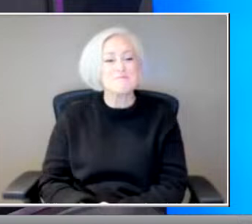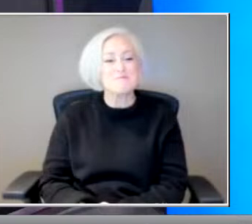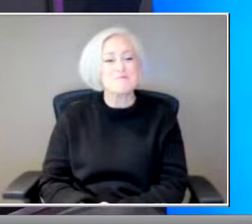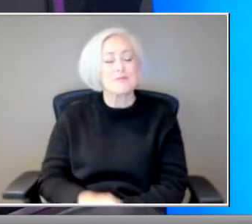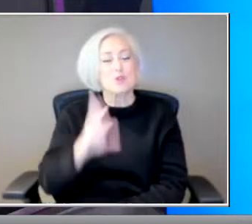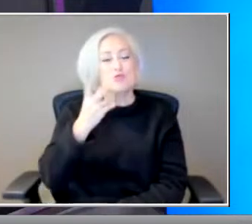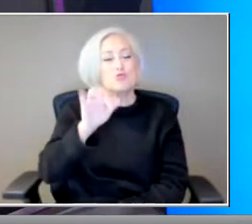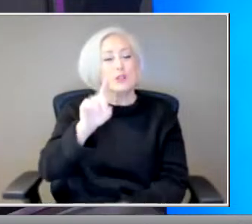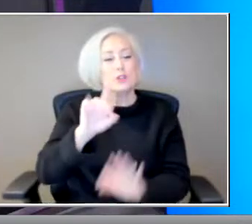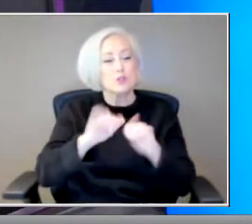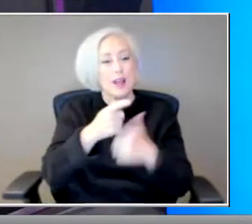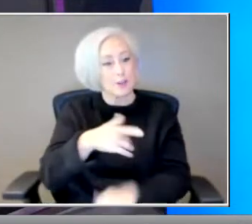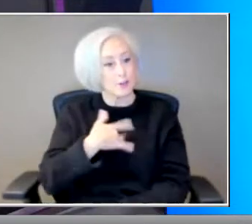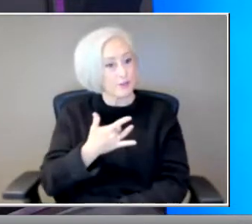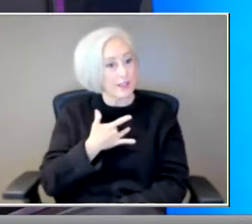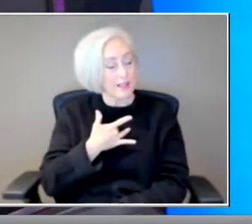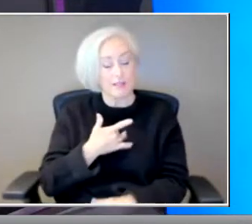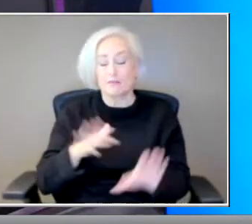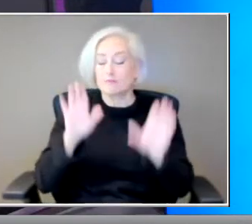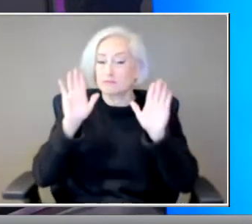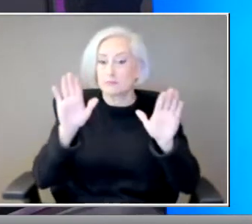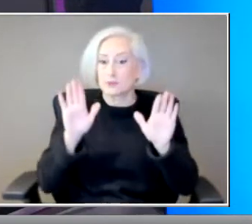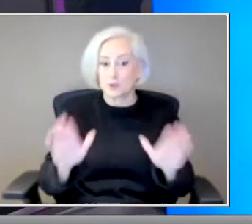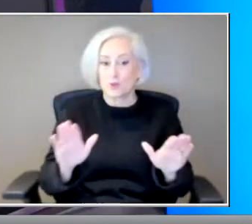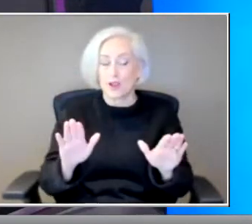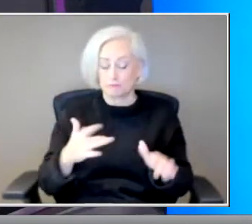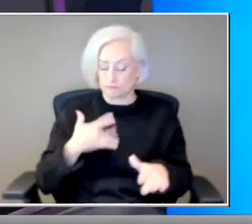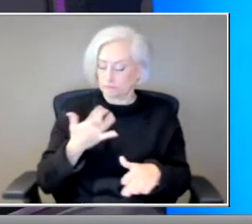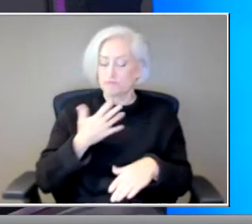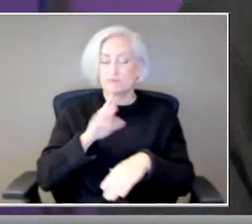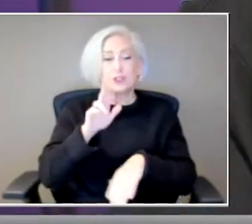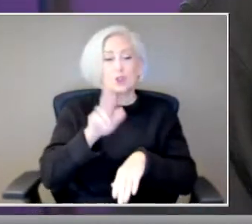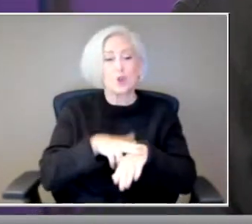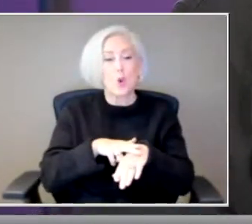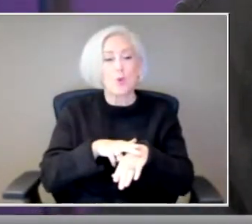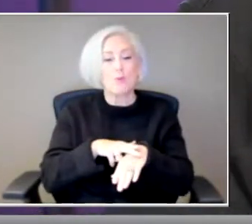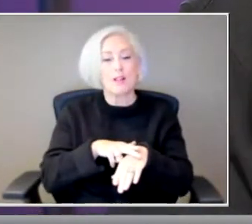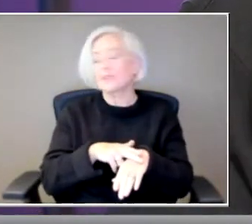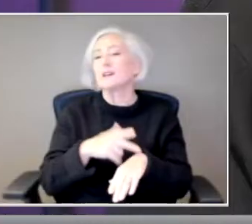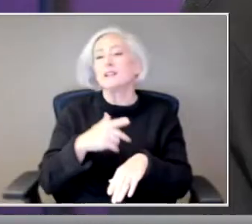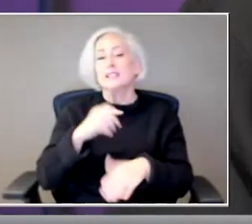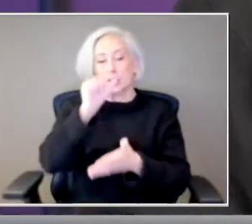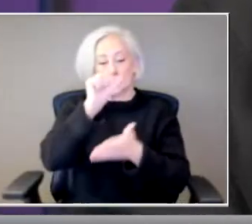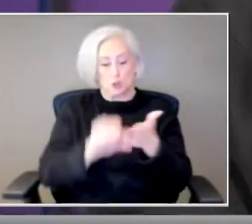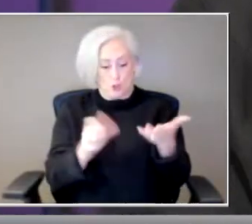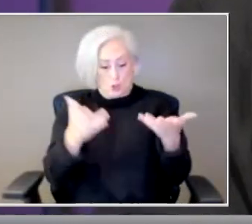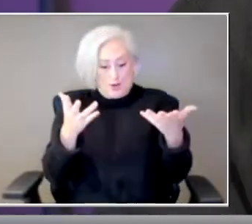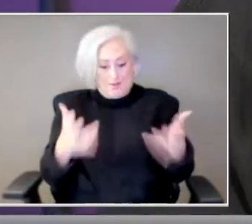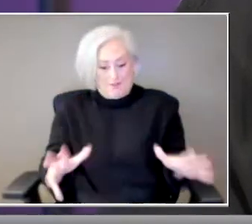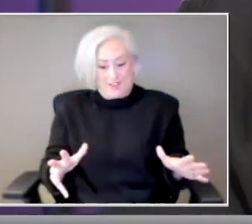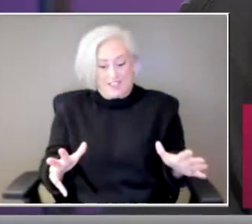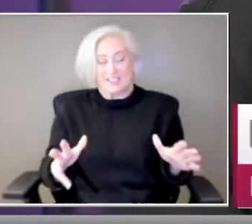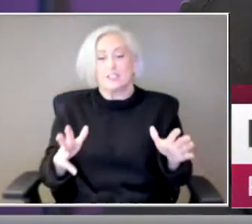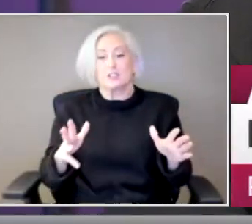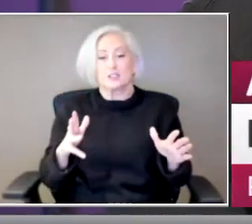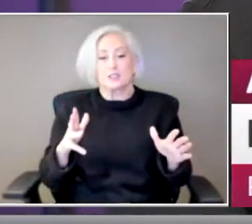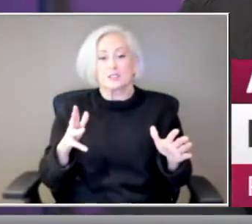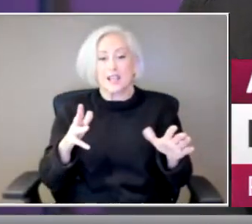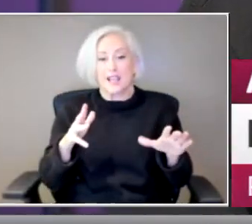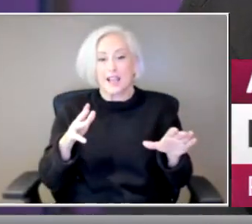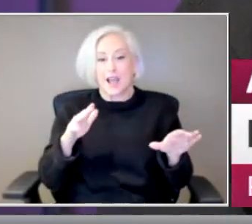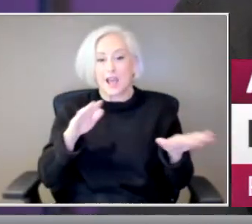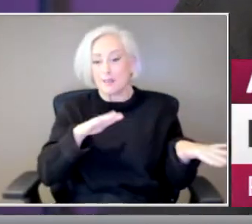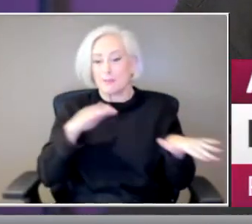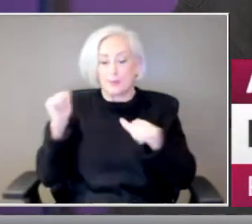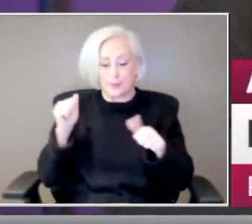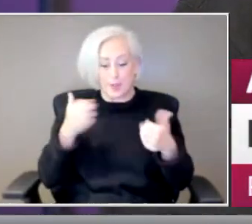feel great. Feel pretty much normal. I mean, when I come out of the surgery room, I'm like, why am I talking?